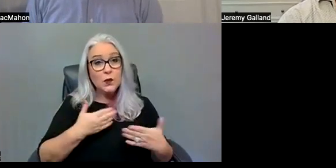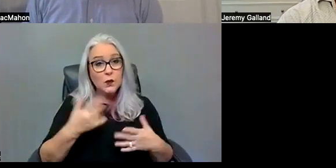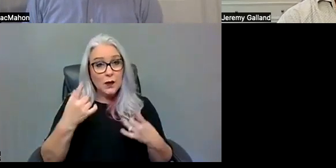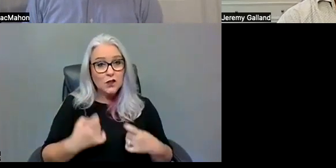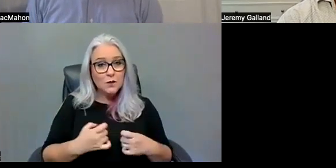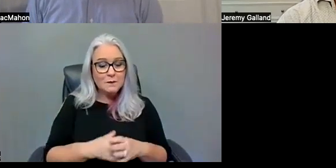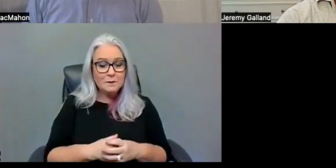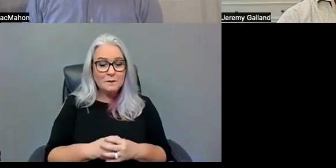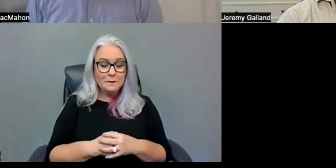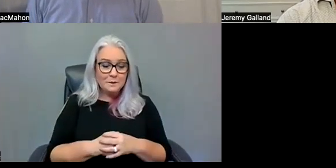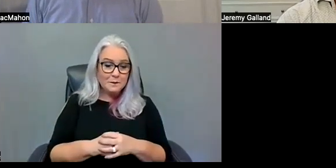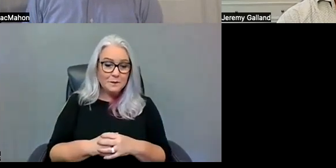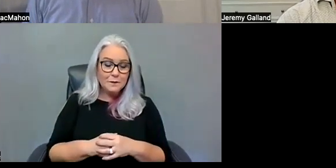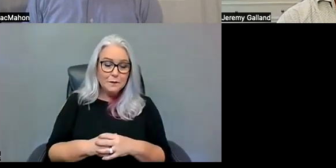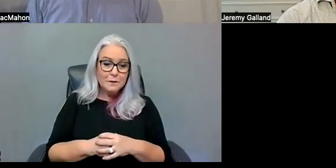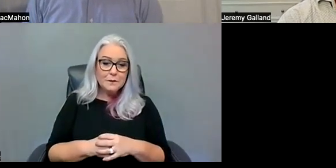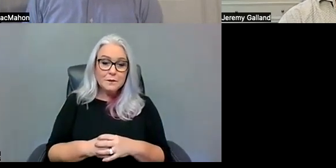because